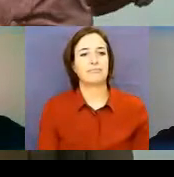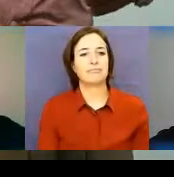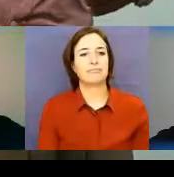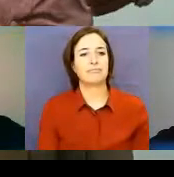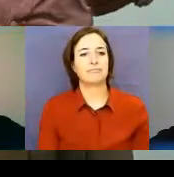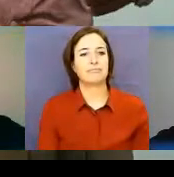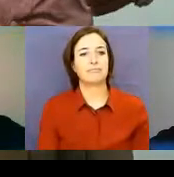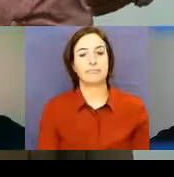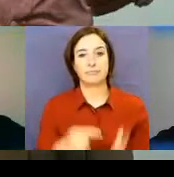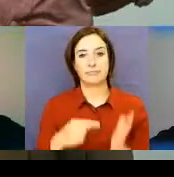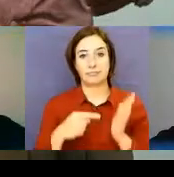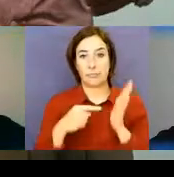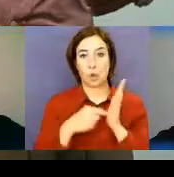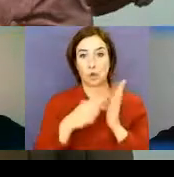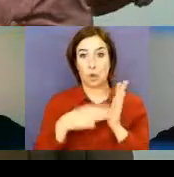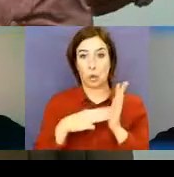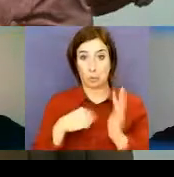Shall I go first, Gail?